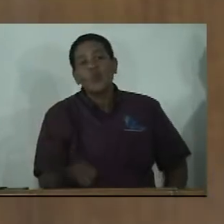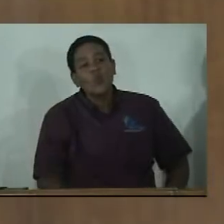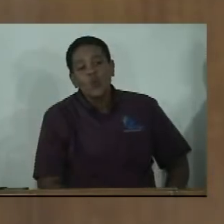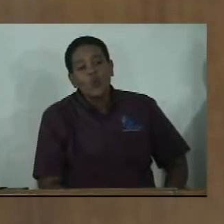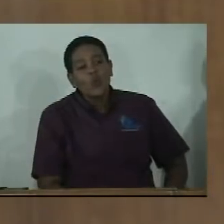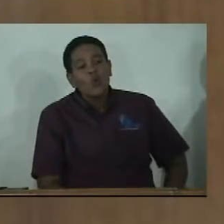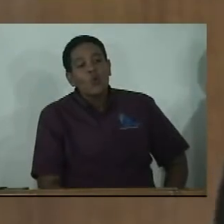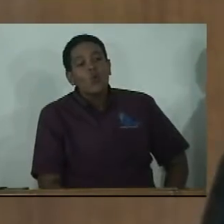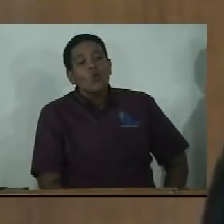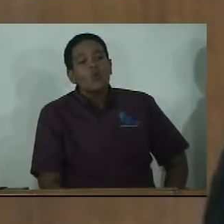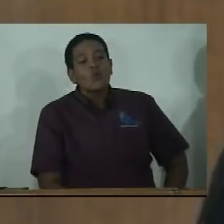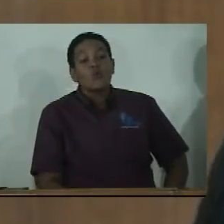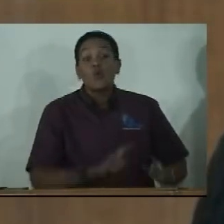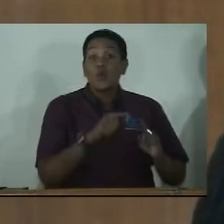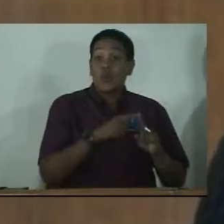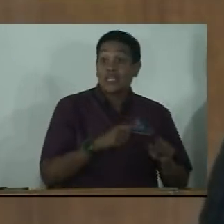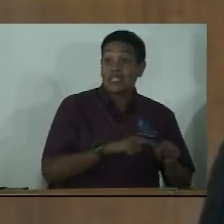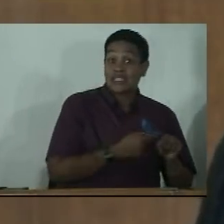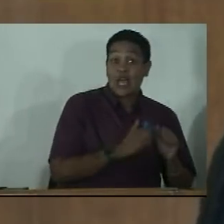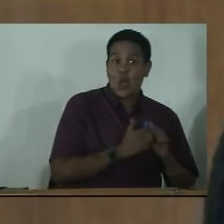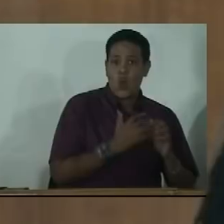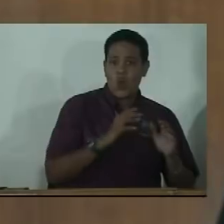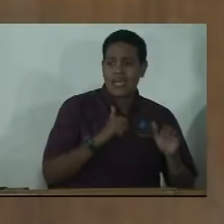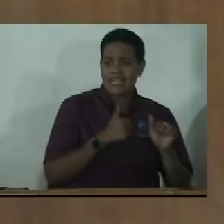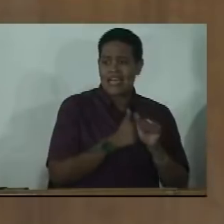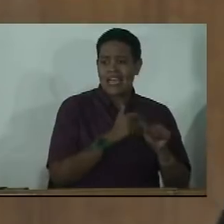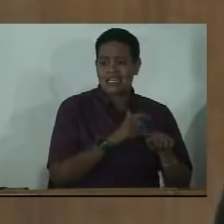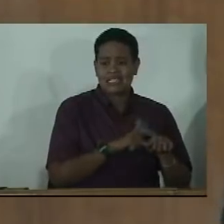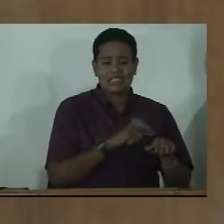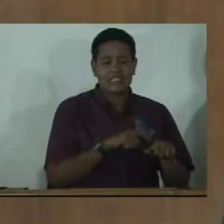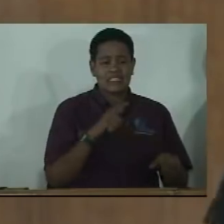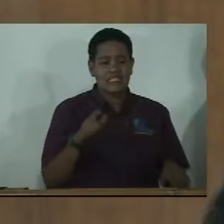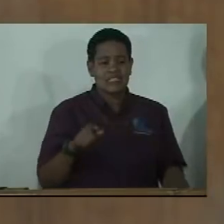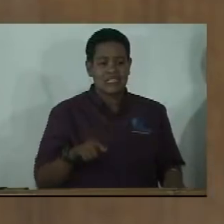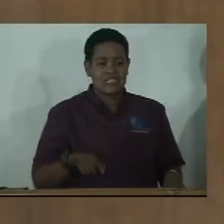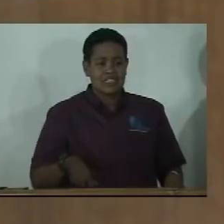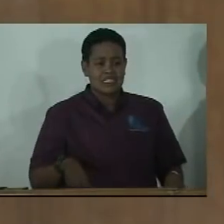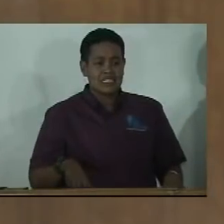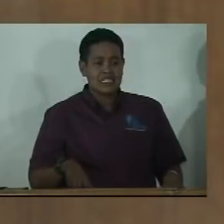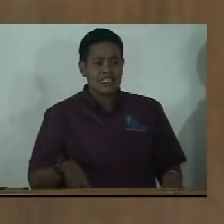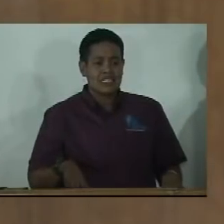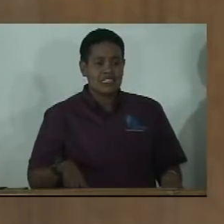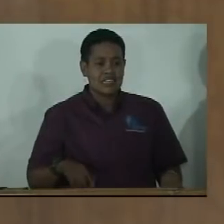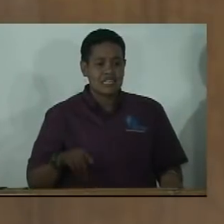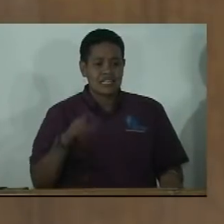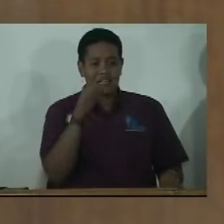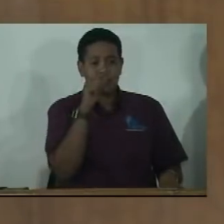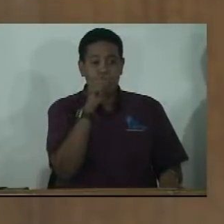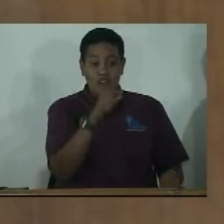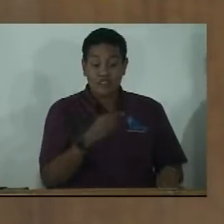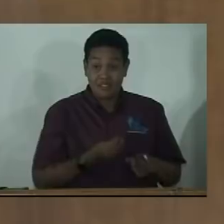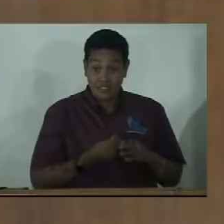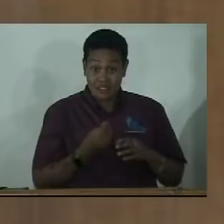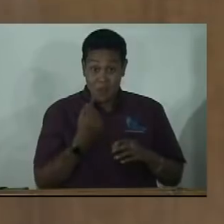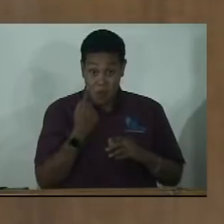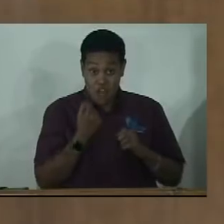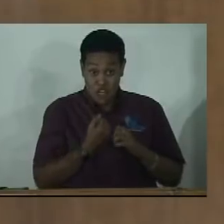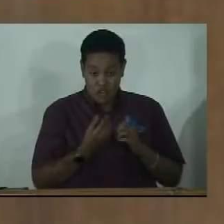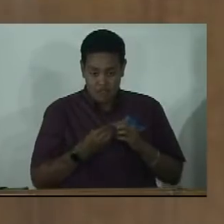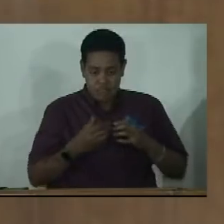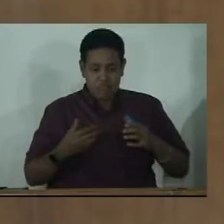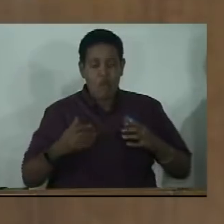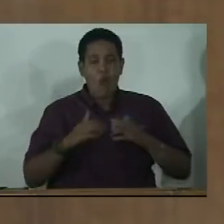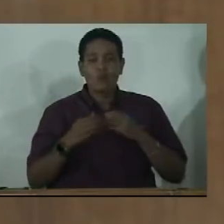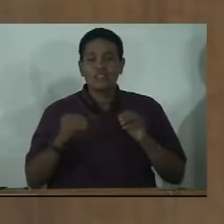When to start, how to catch the season. But a bird will lay for a year, so how you want to sell it for 2 months? These are things that